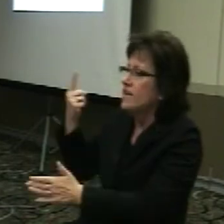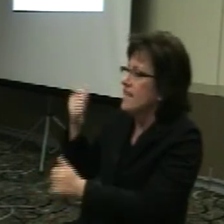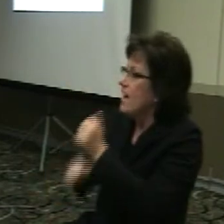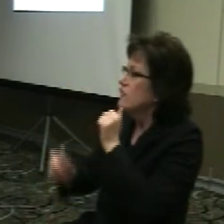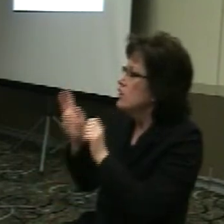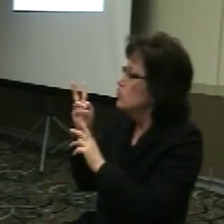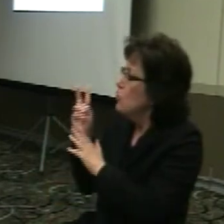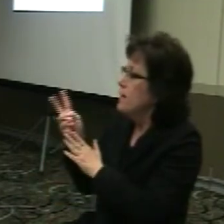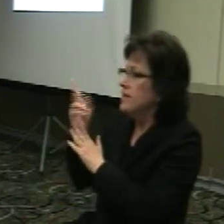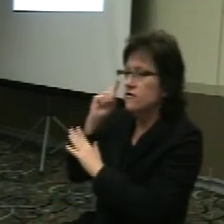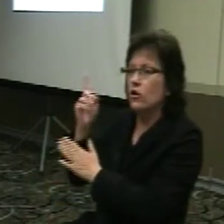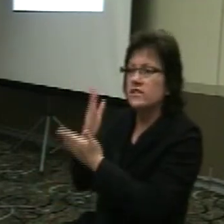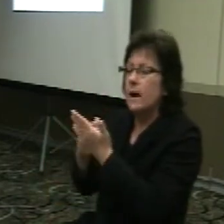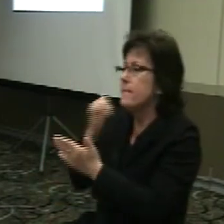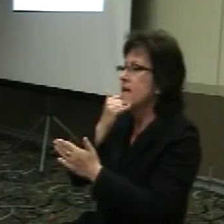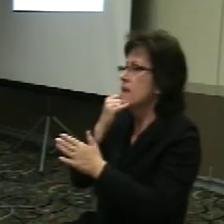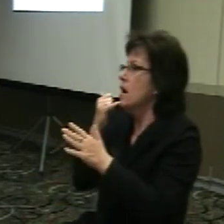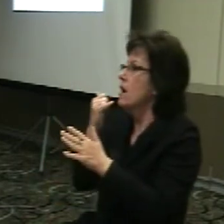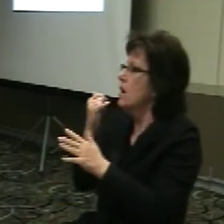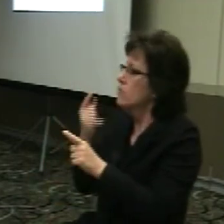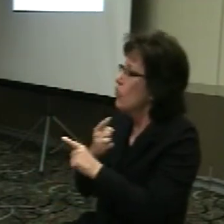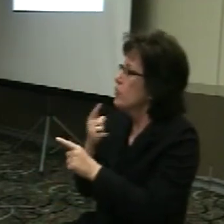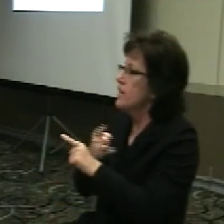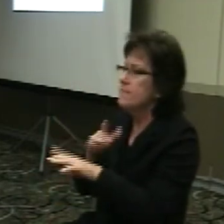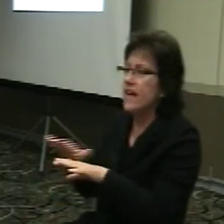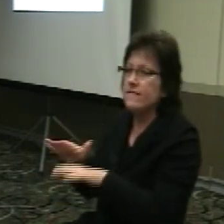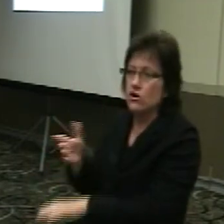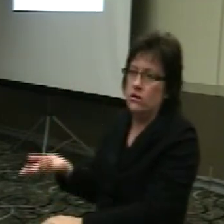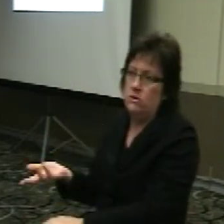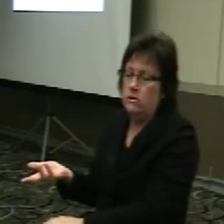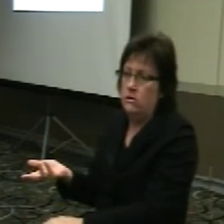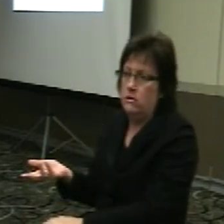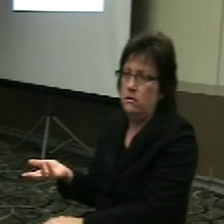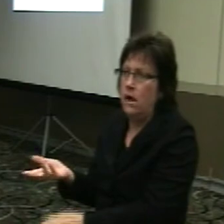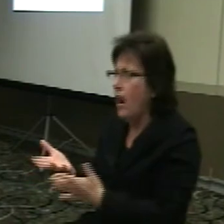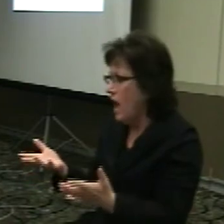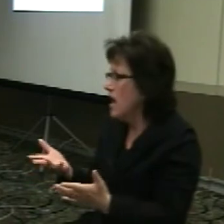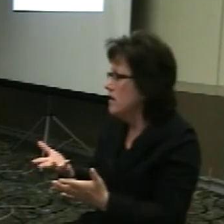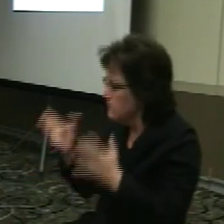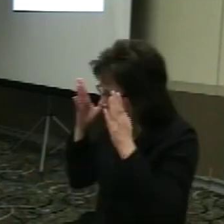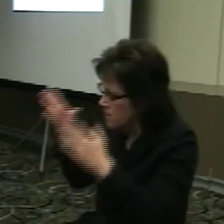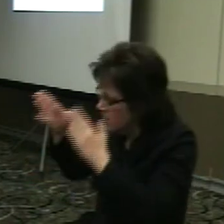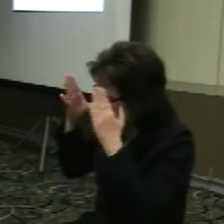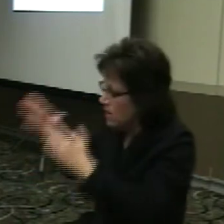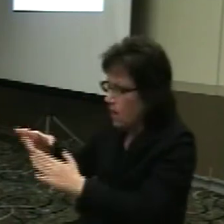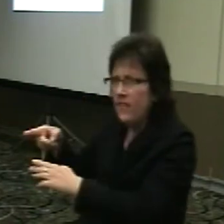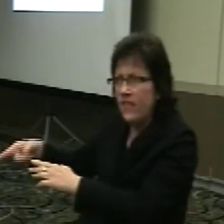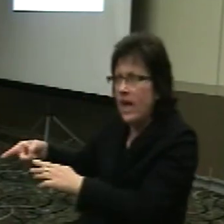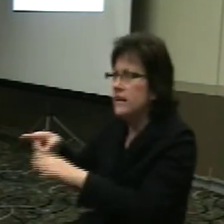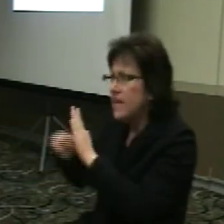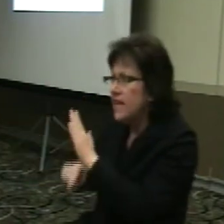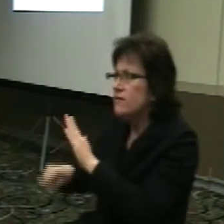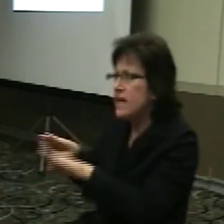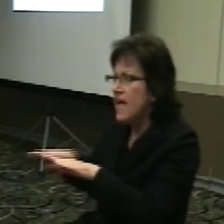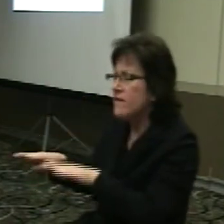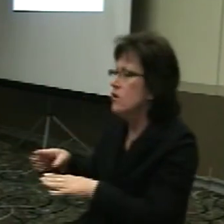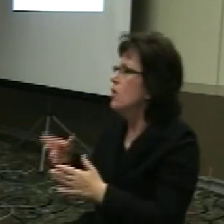for some inappropriate behavior. That's a lot of effort going into that behavior. Okay? What else do we notice there?